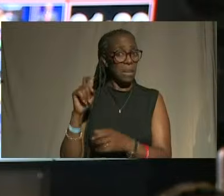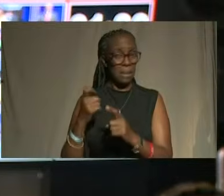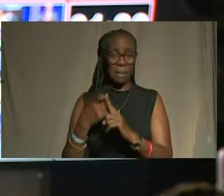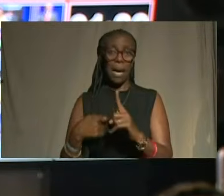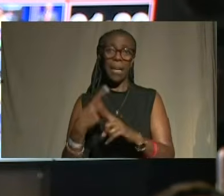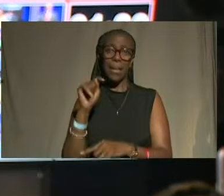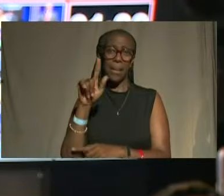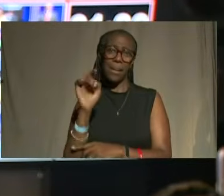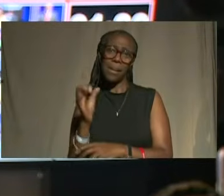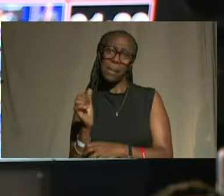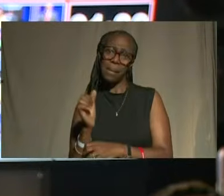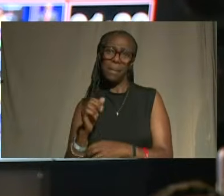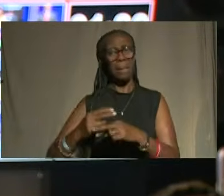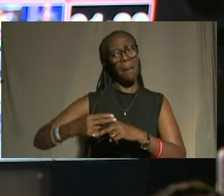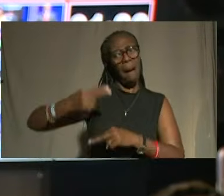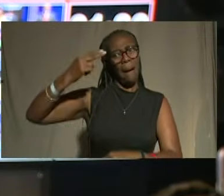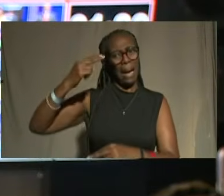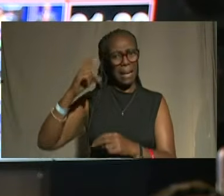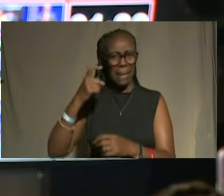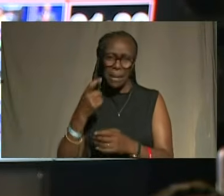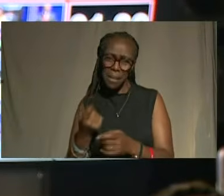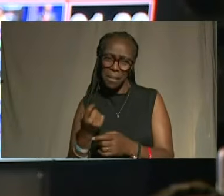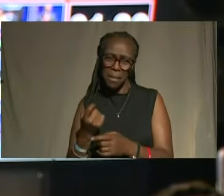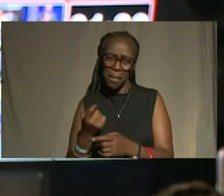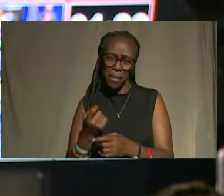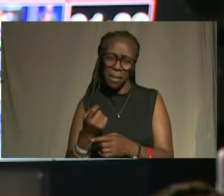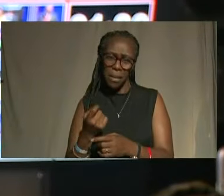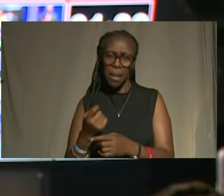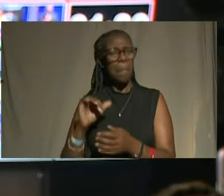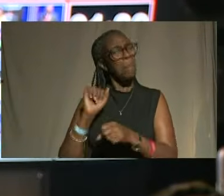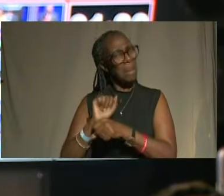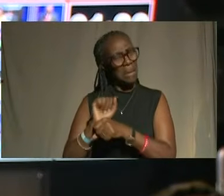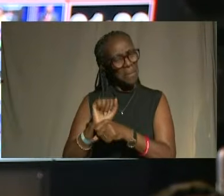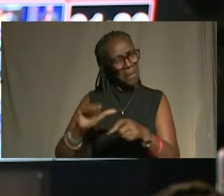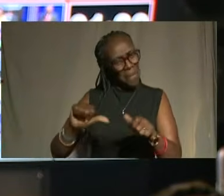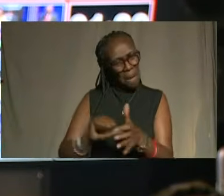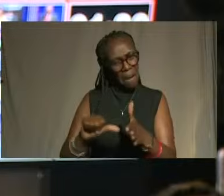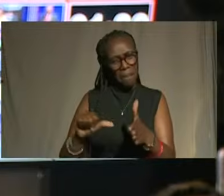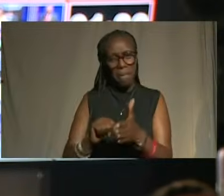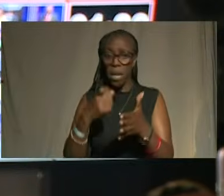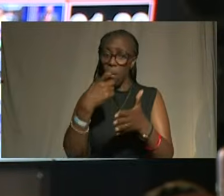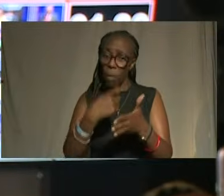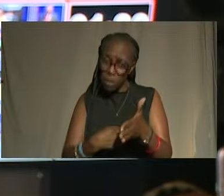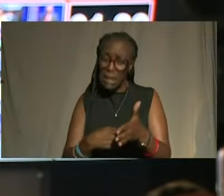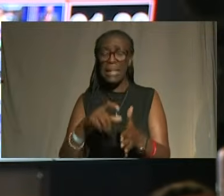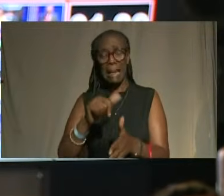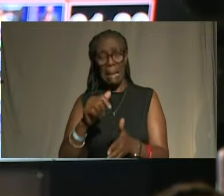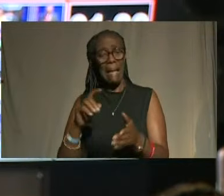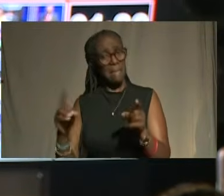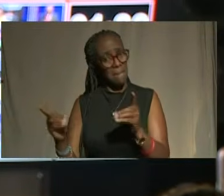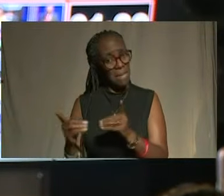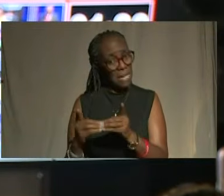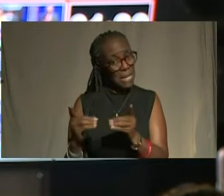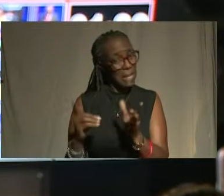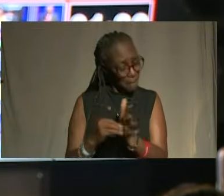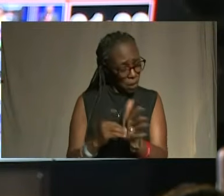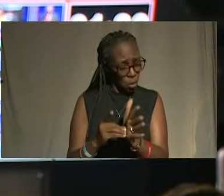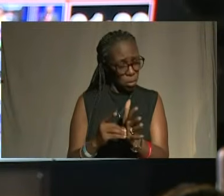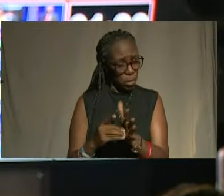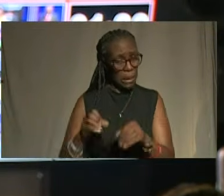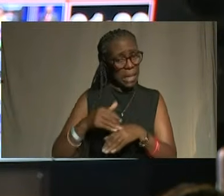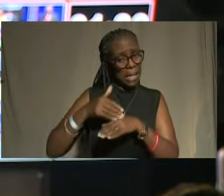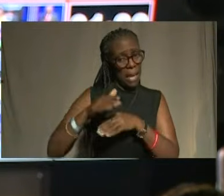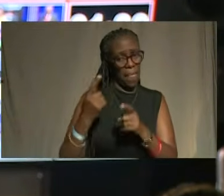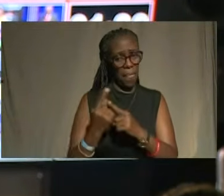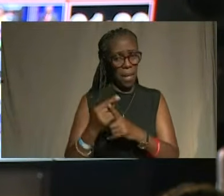barrels at the wharf, along with frustrating processes, make it difficult and costly for people sending goods home. If